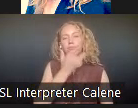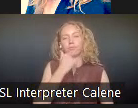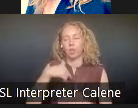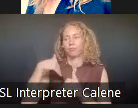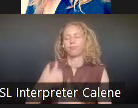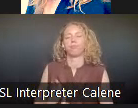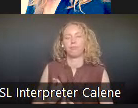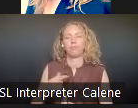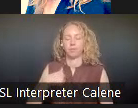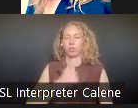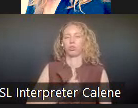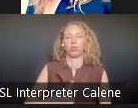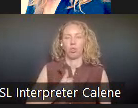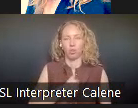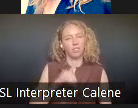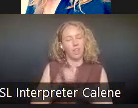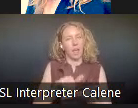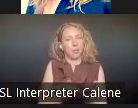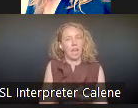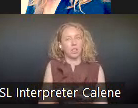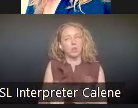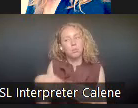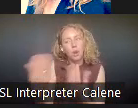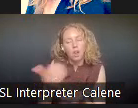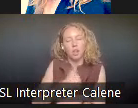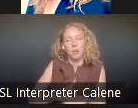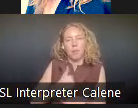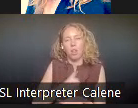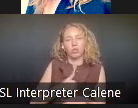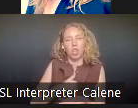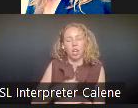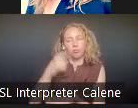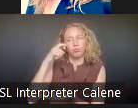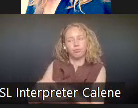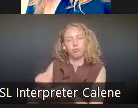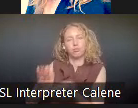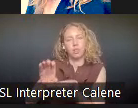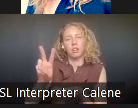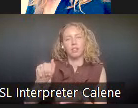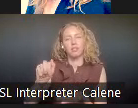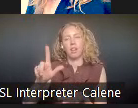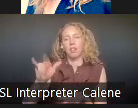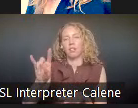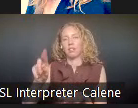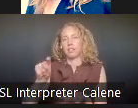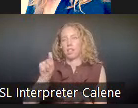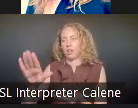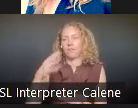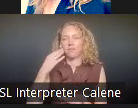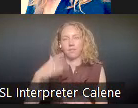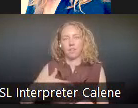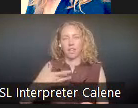sorry. So offer an apology. Validate what it is that we're feeling. Validate what it is that we're